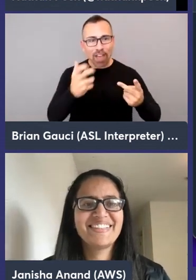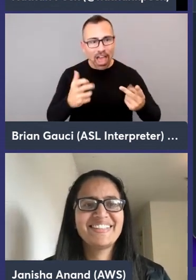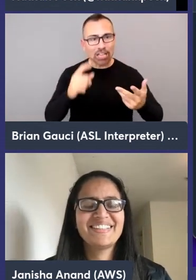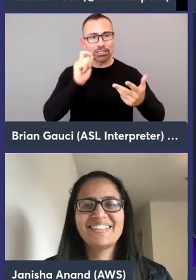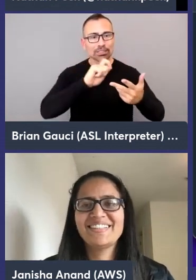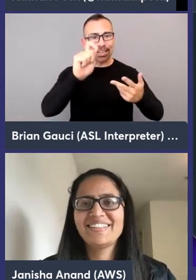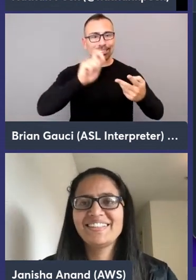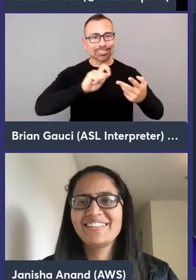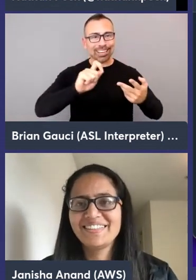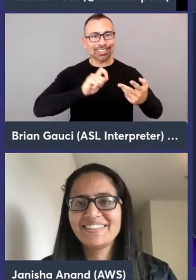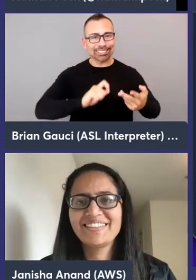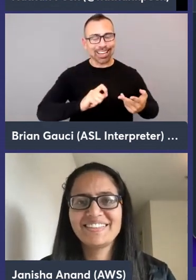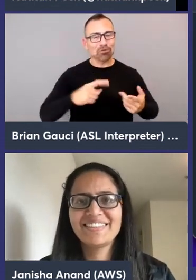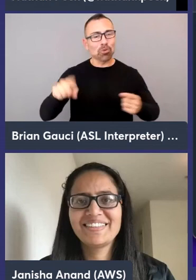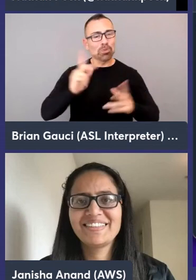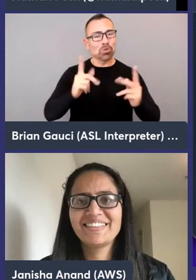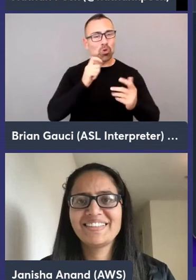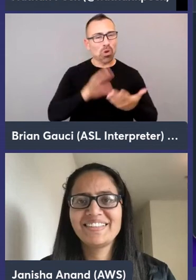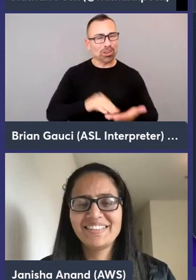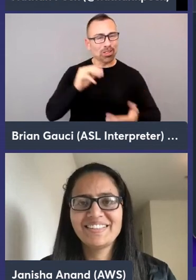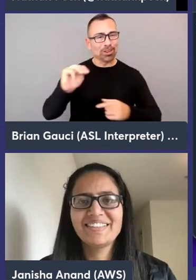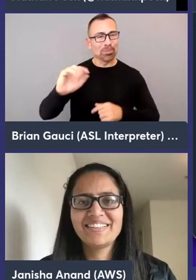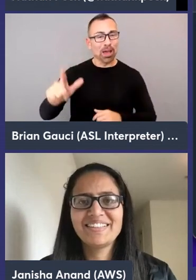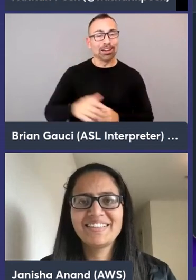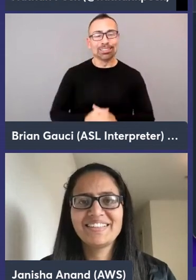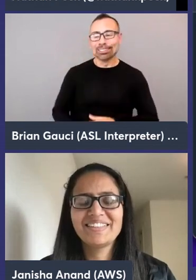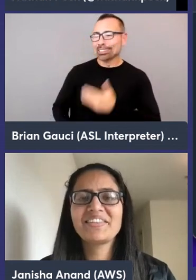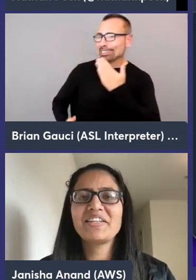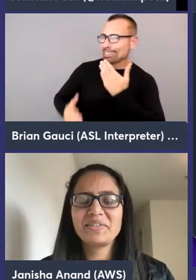Yeah. Thanks so much for joining us, Janisha. Much